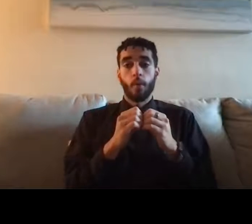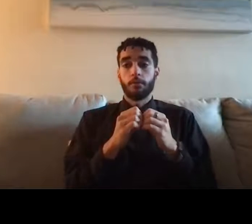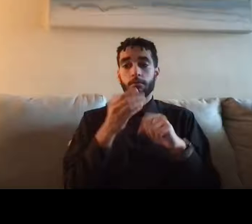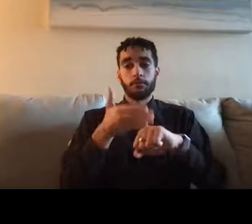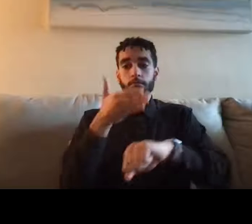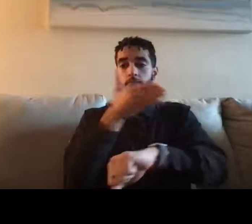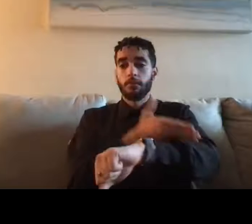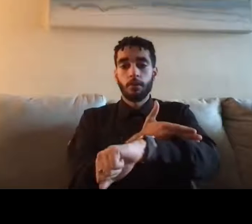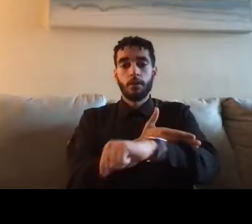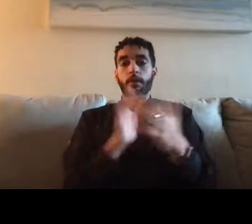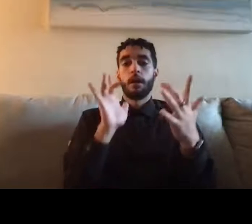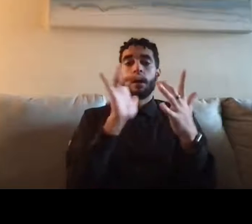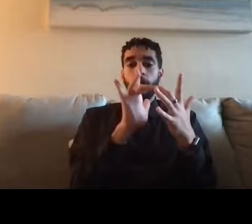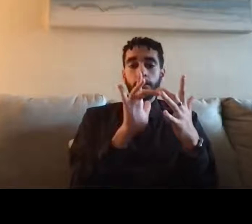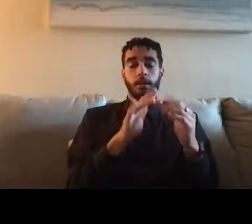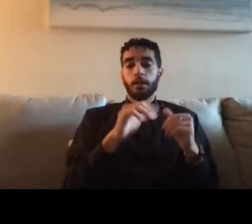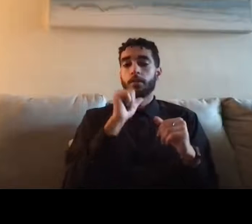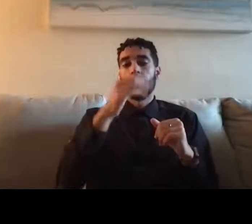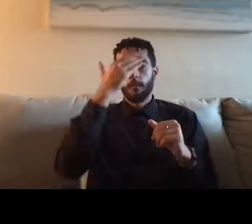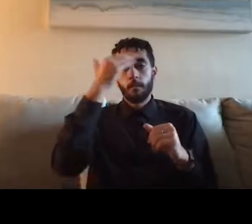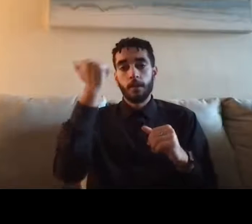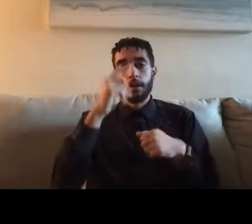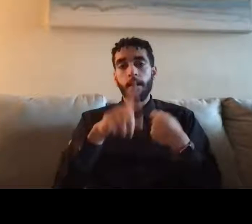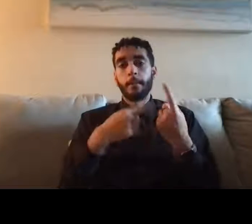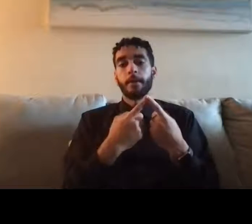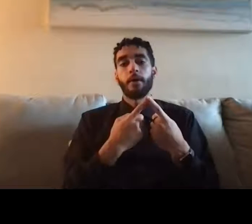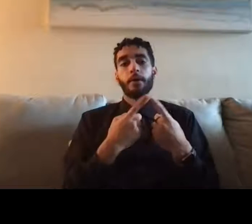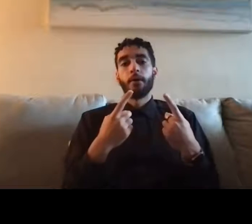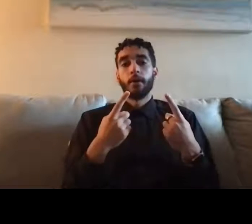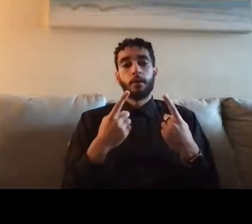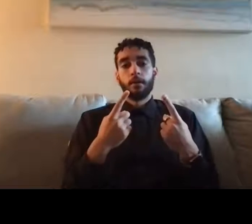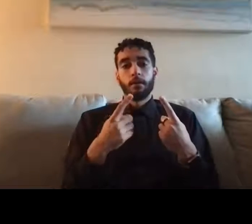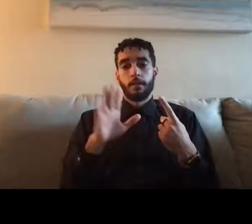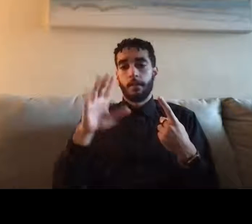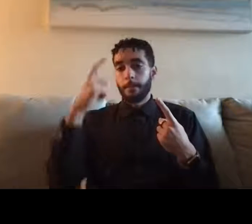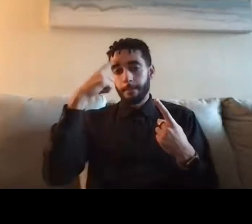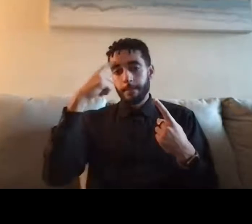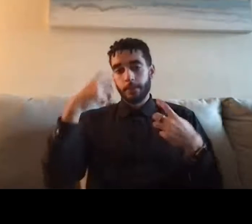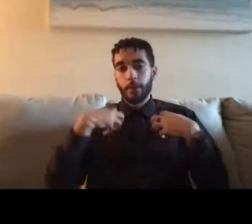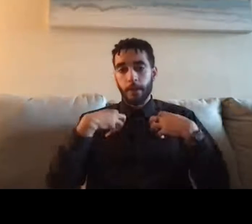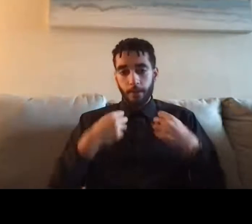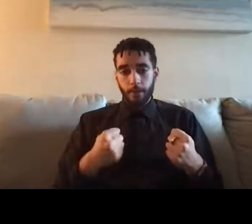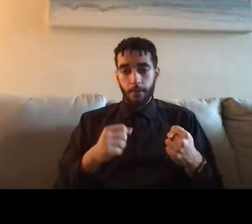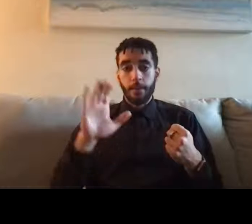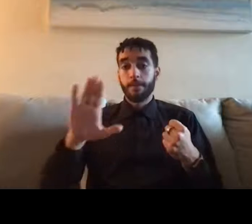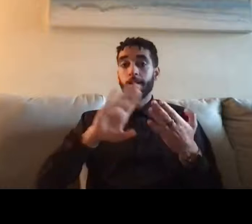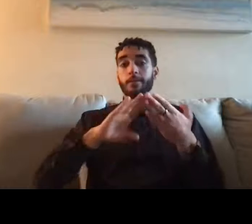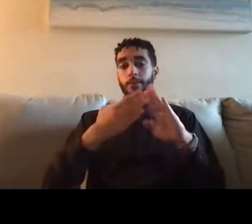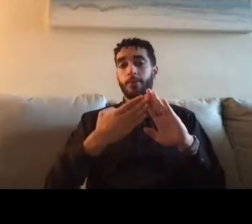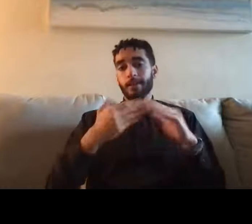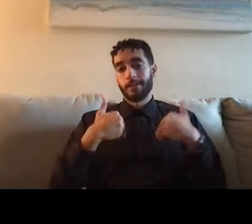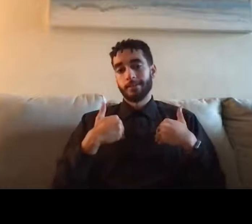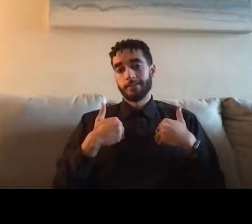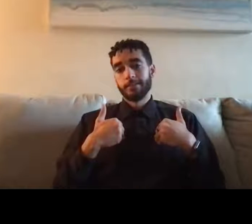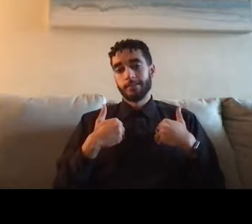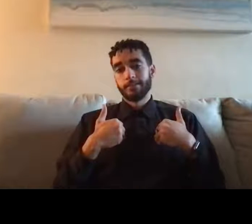hey, let's not forget about the older adults and the significant mental health needs that community has as well. And